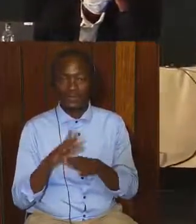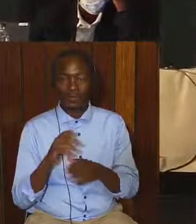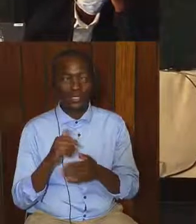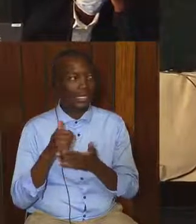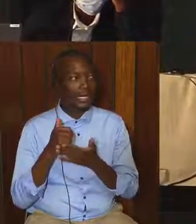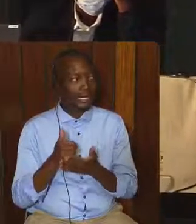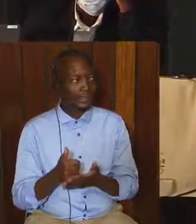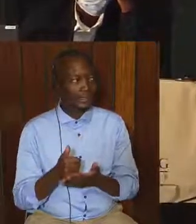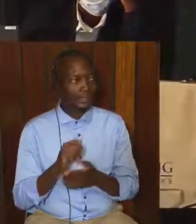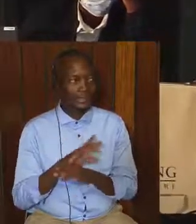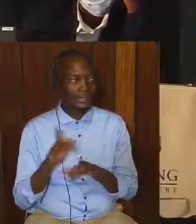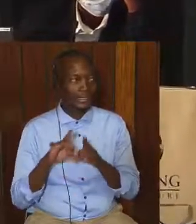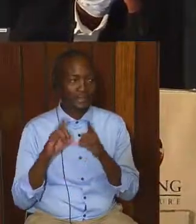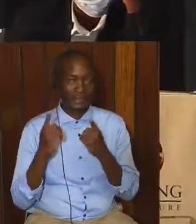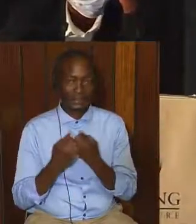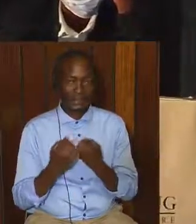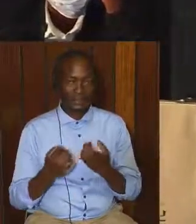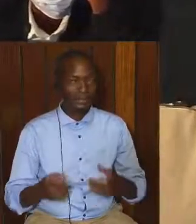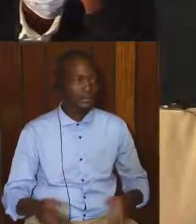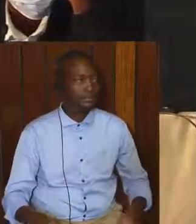department.